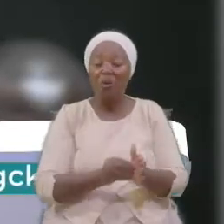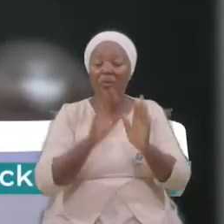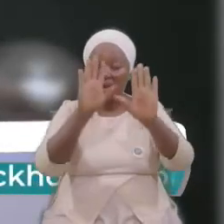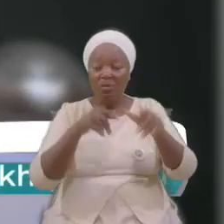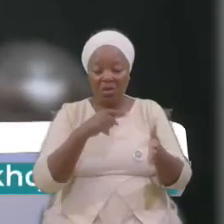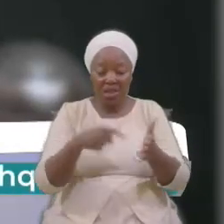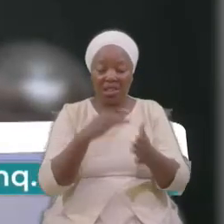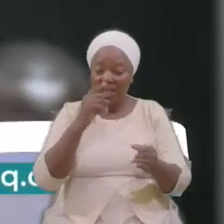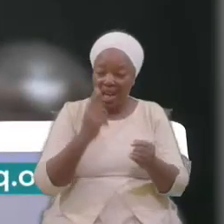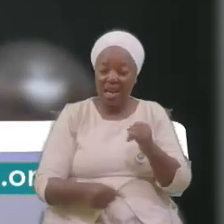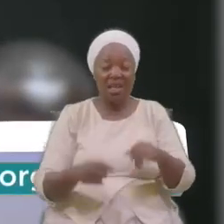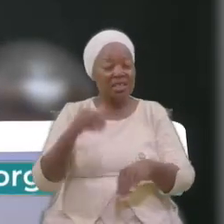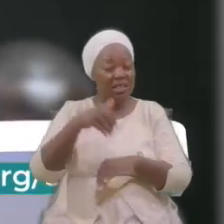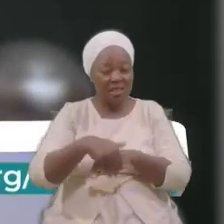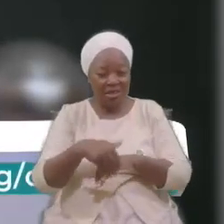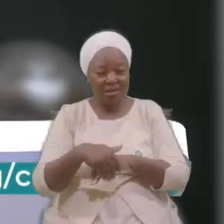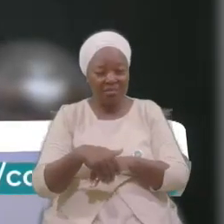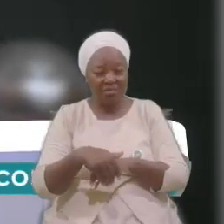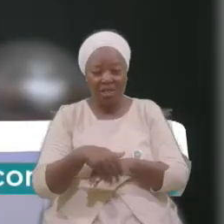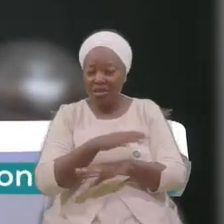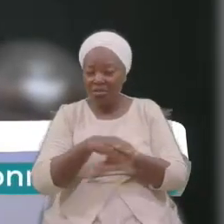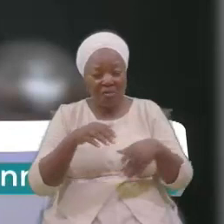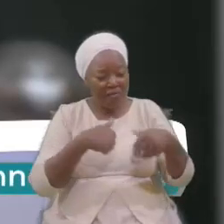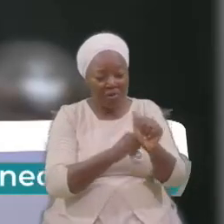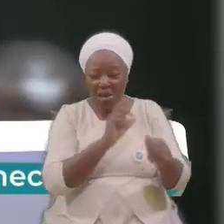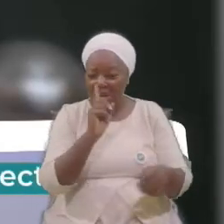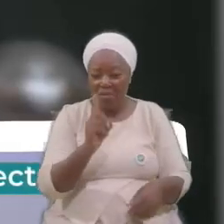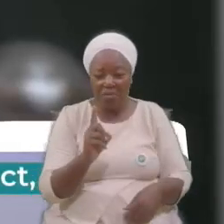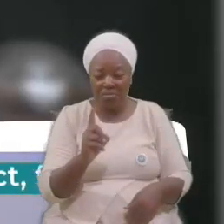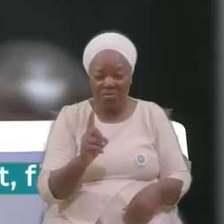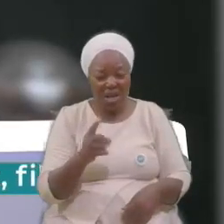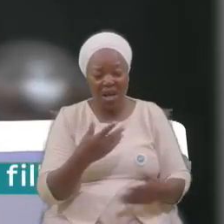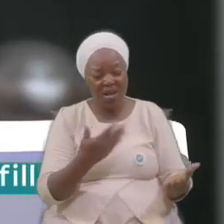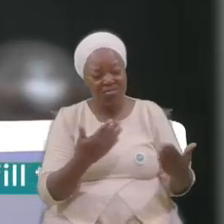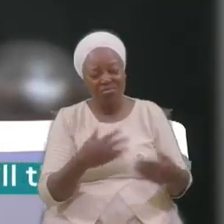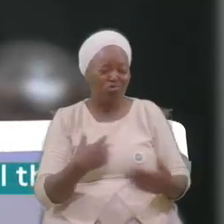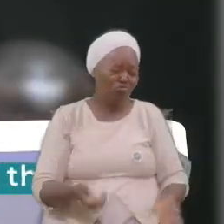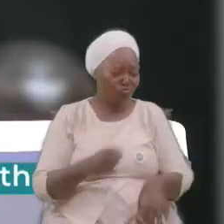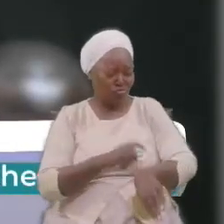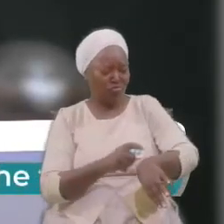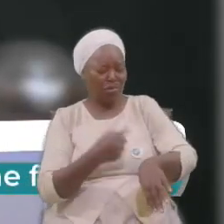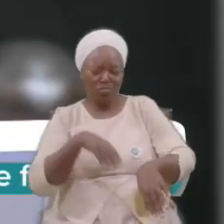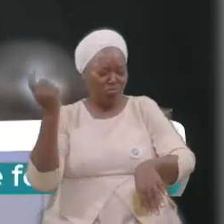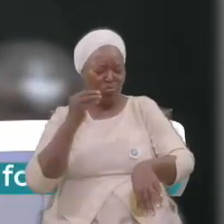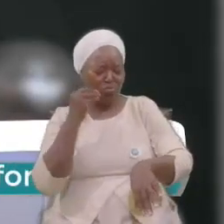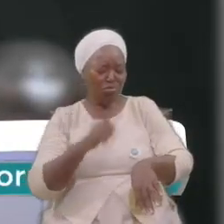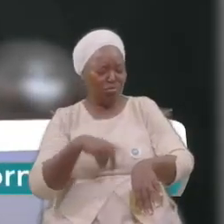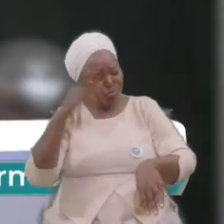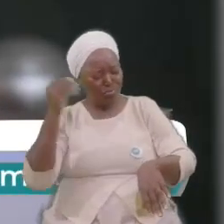Call their attention and let them know that your record has not been taken. Don't allow